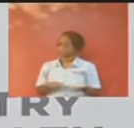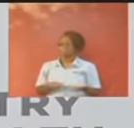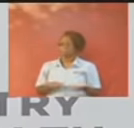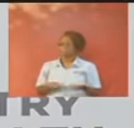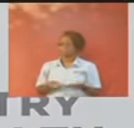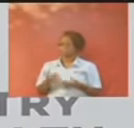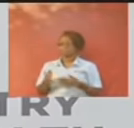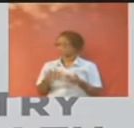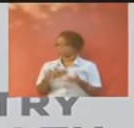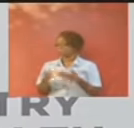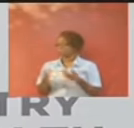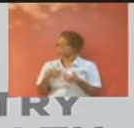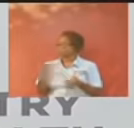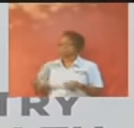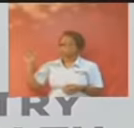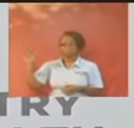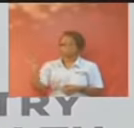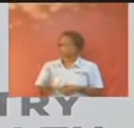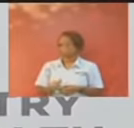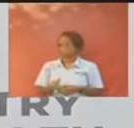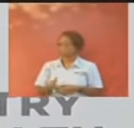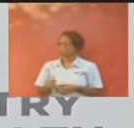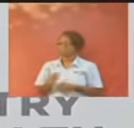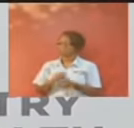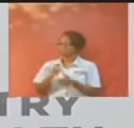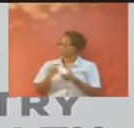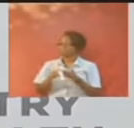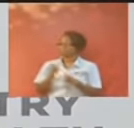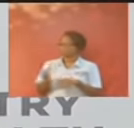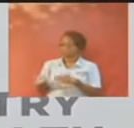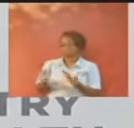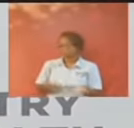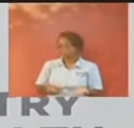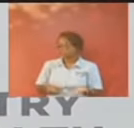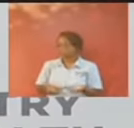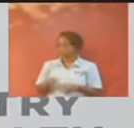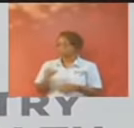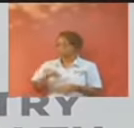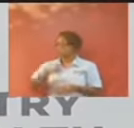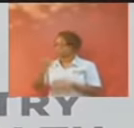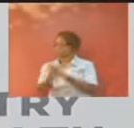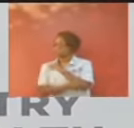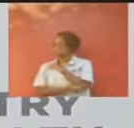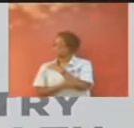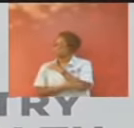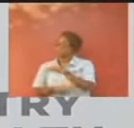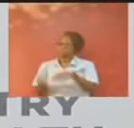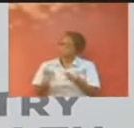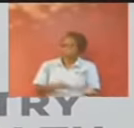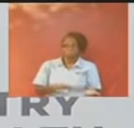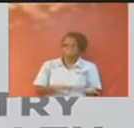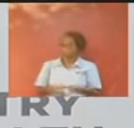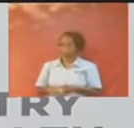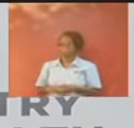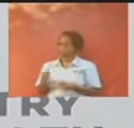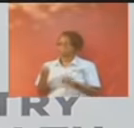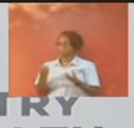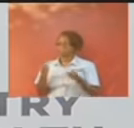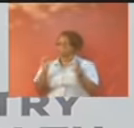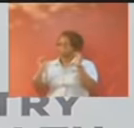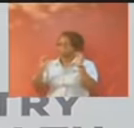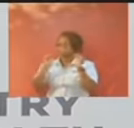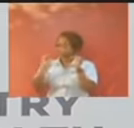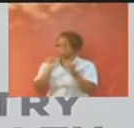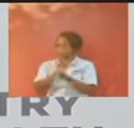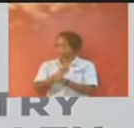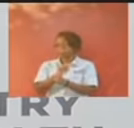or if a death occurs abroad, will have to be managed by several ministries. Firstly, any